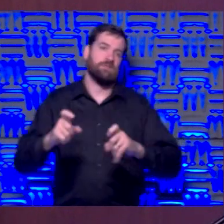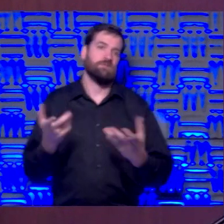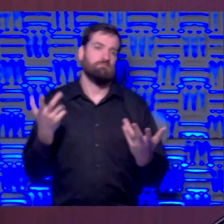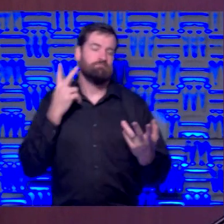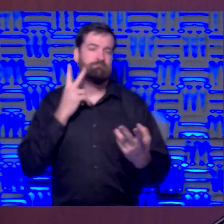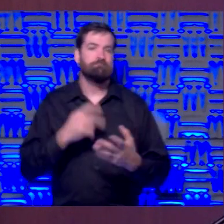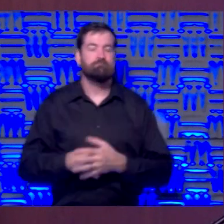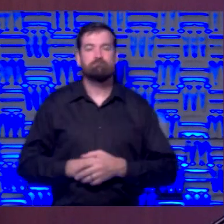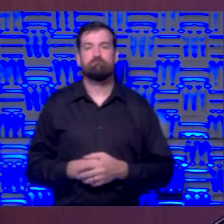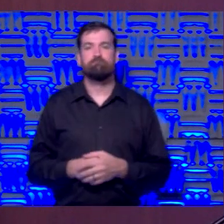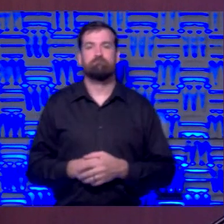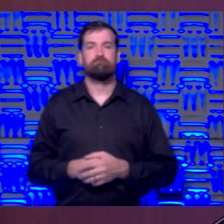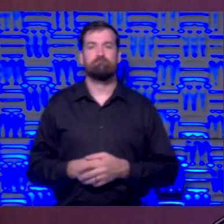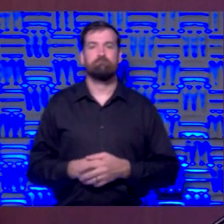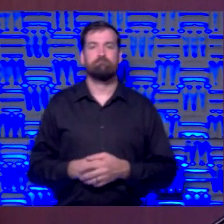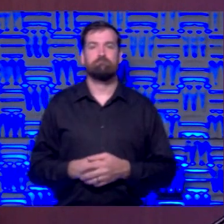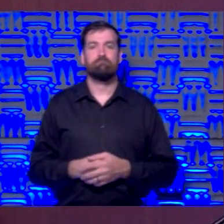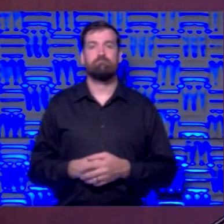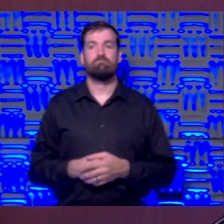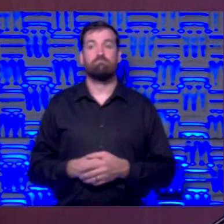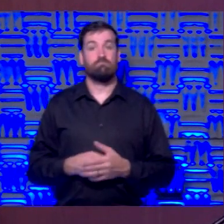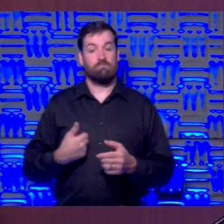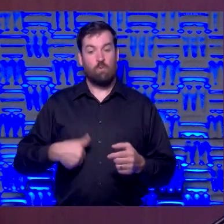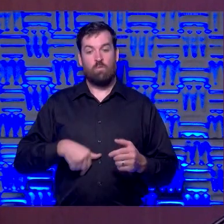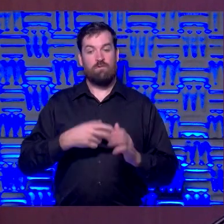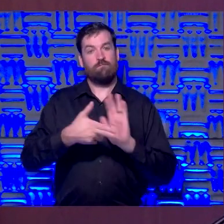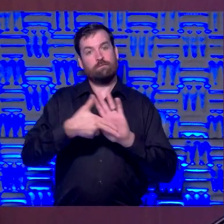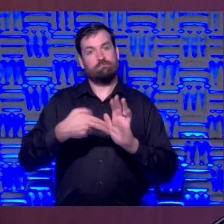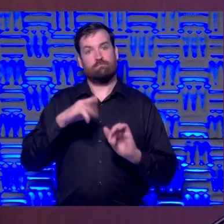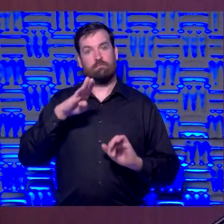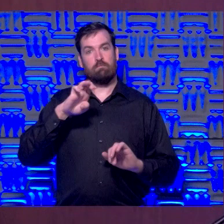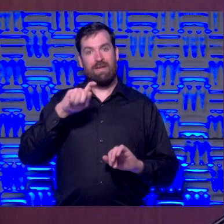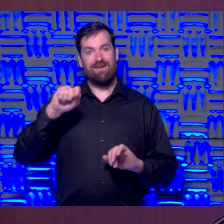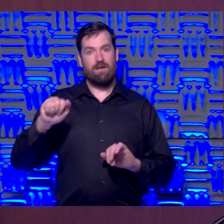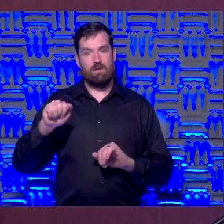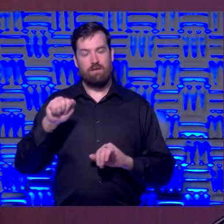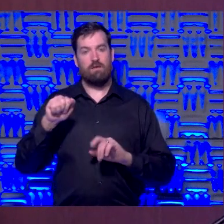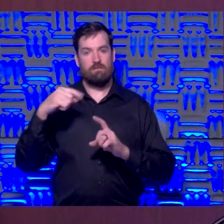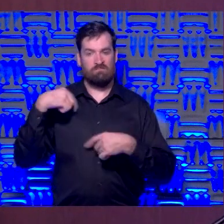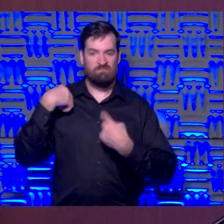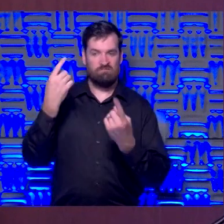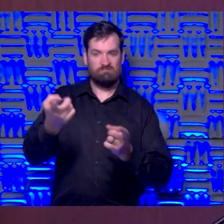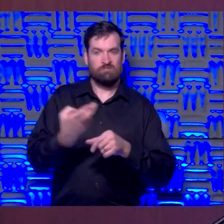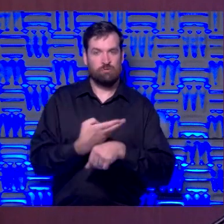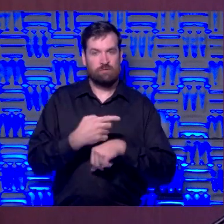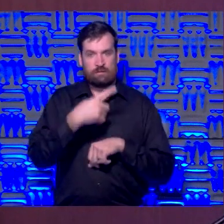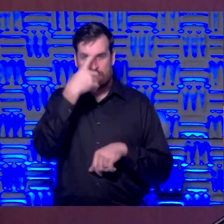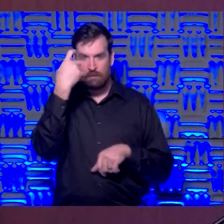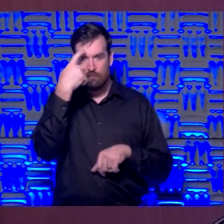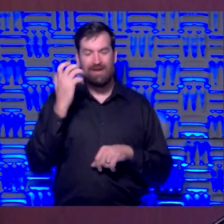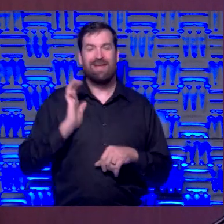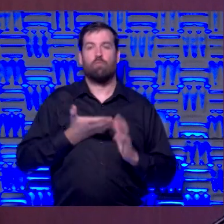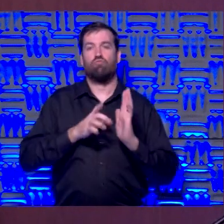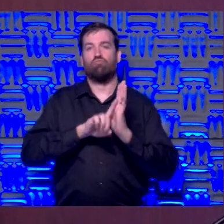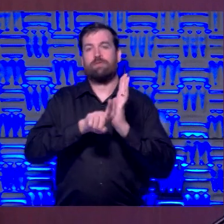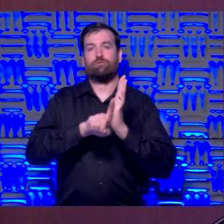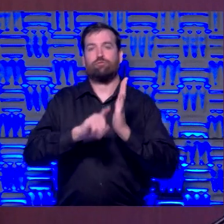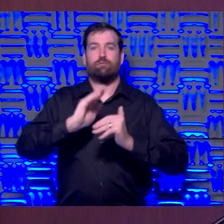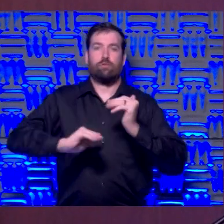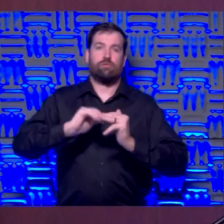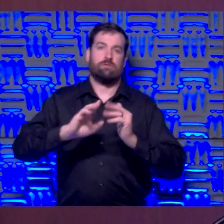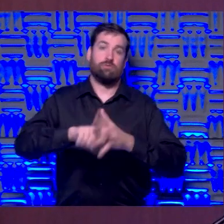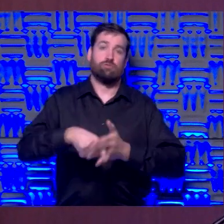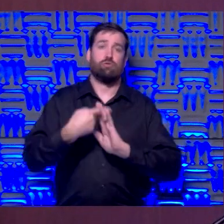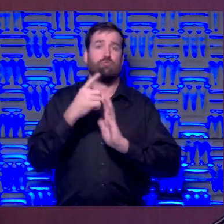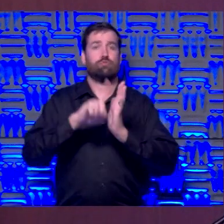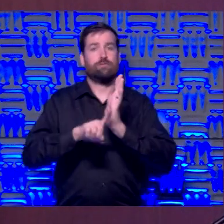So we've been the beta site for that platform. We've been using it over the course of the summer in our research buildings as we started to open up